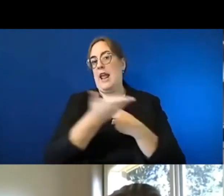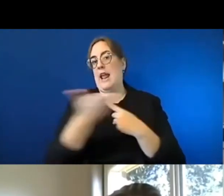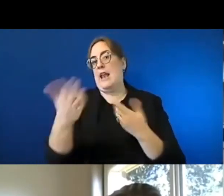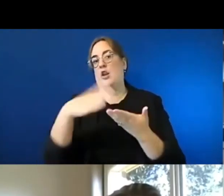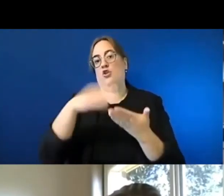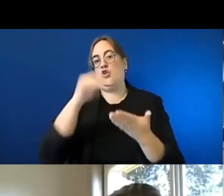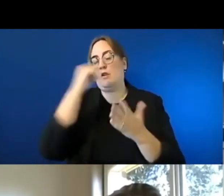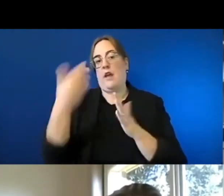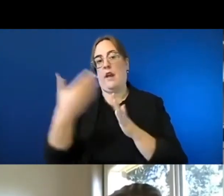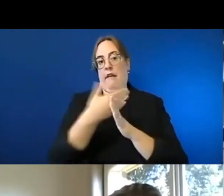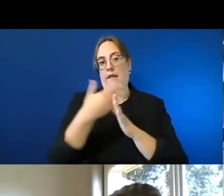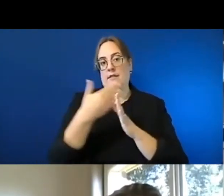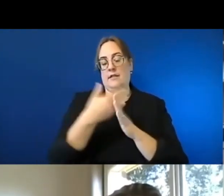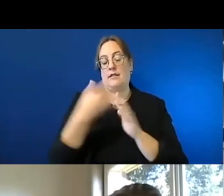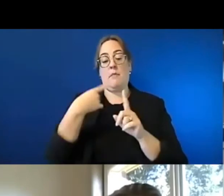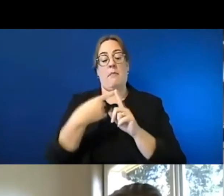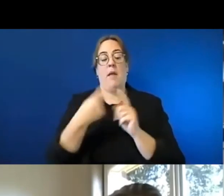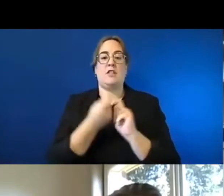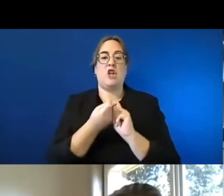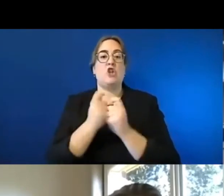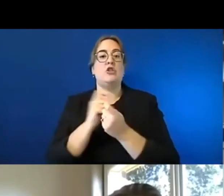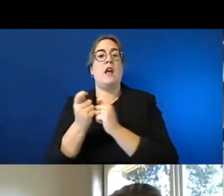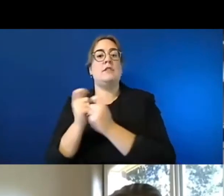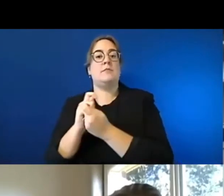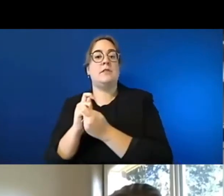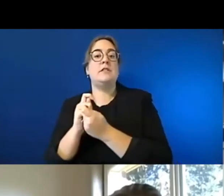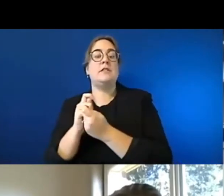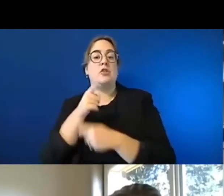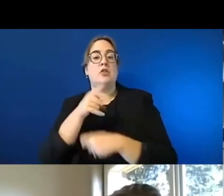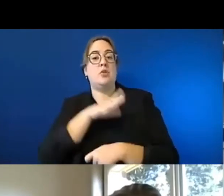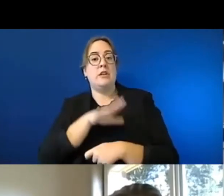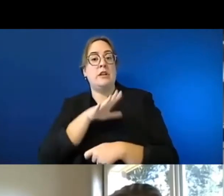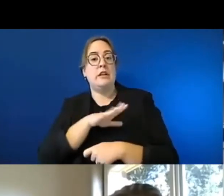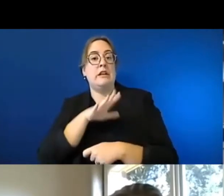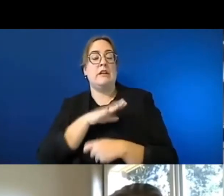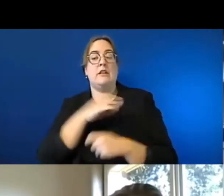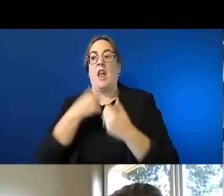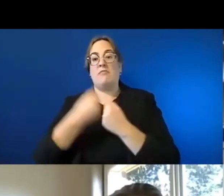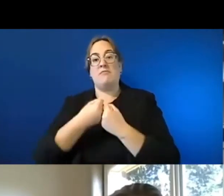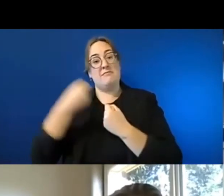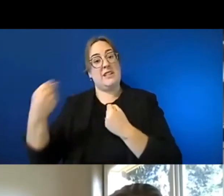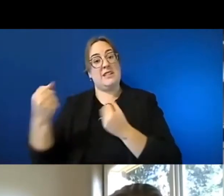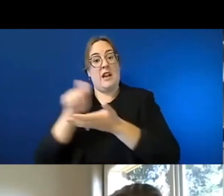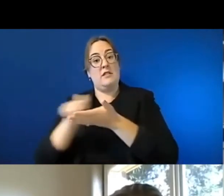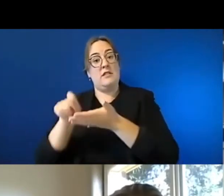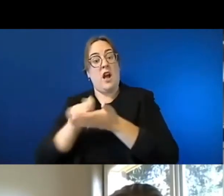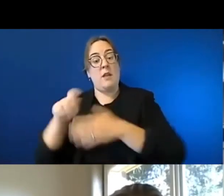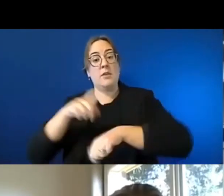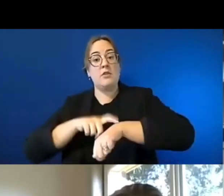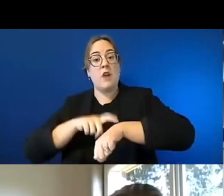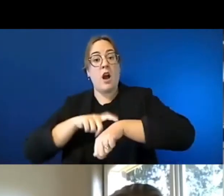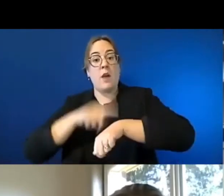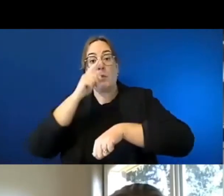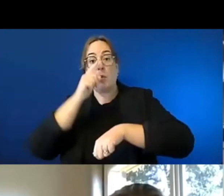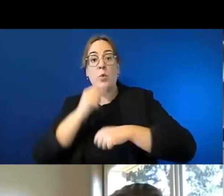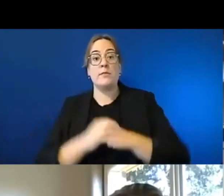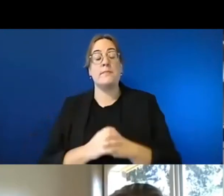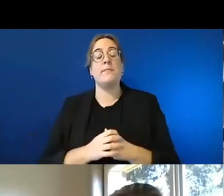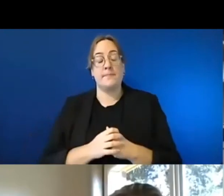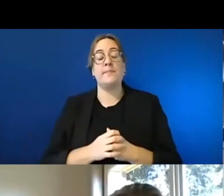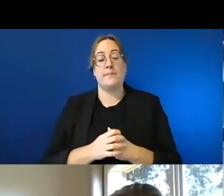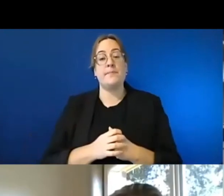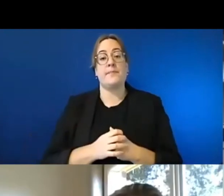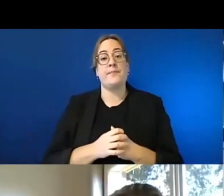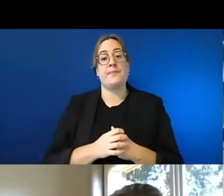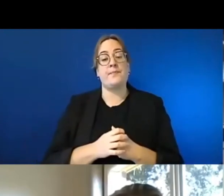specific adjustments we can put in. Might be extensions on assignments as well, something like that. So yeah,